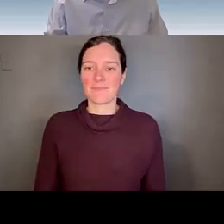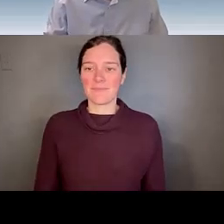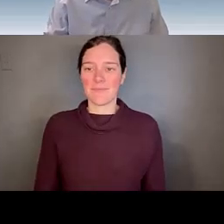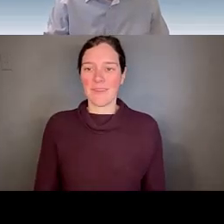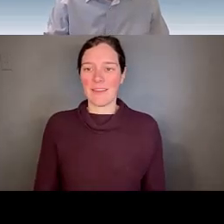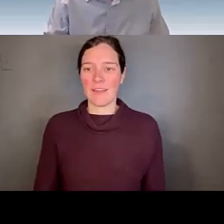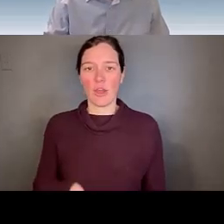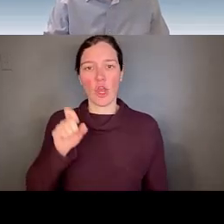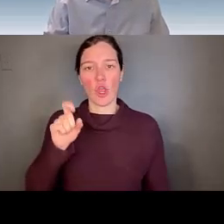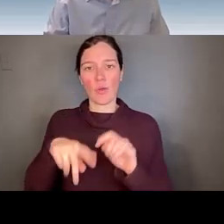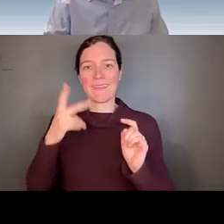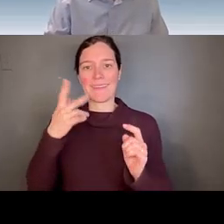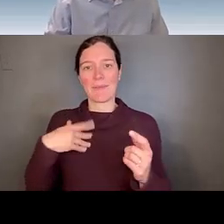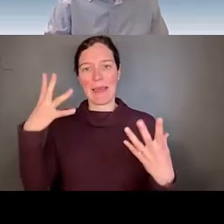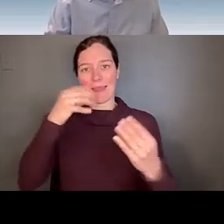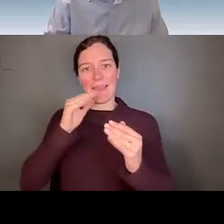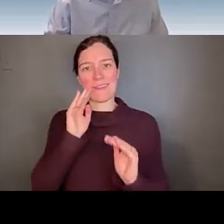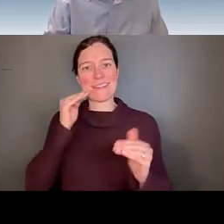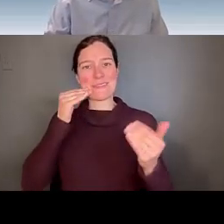didn't get to see my lovely smile.